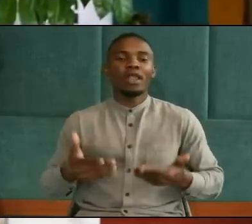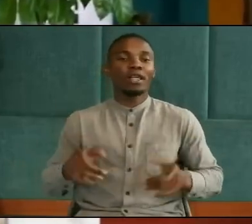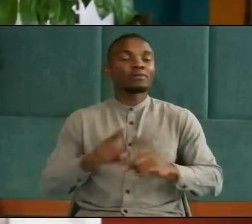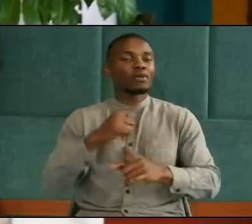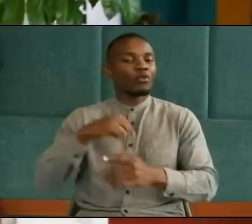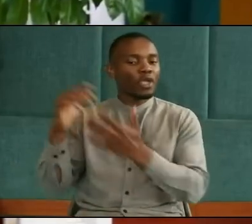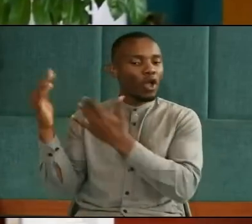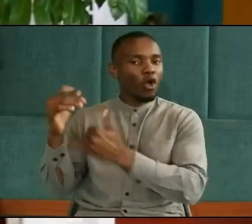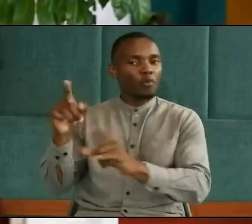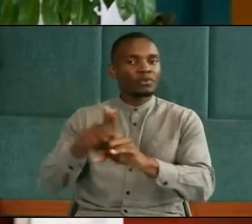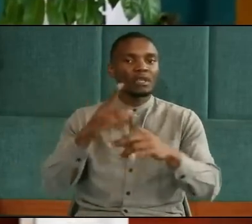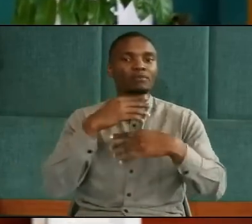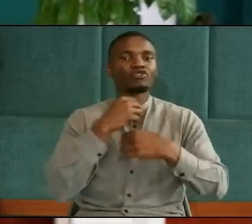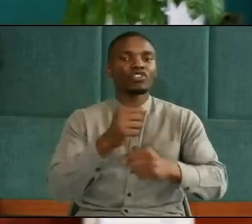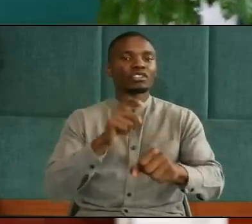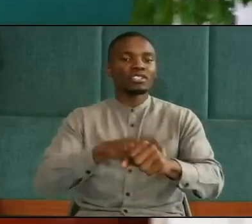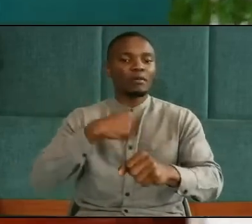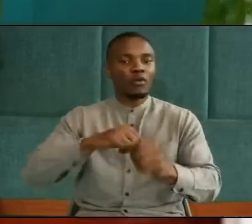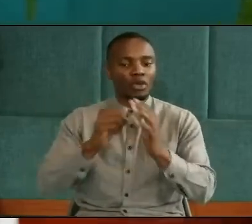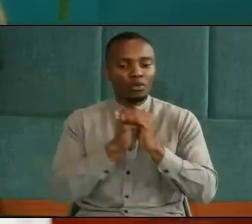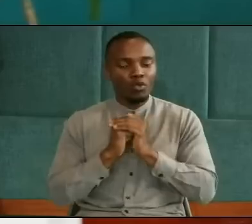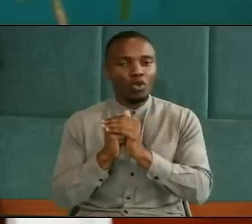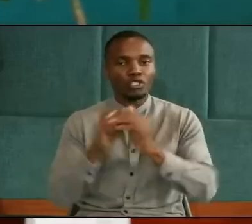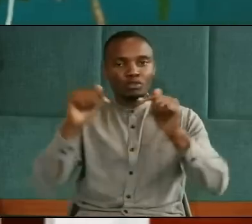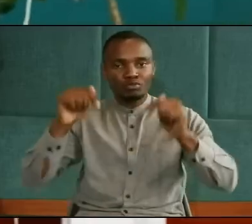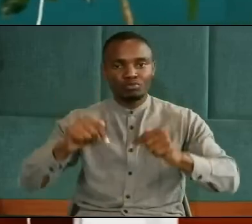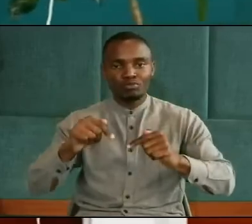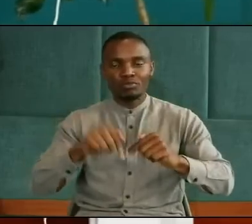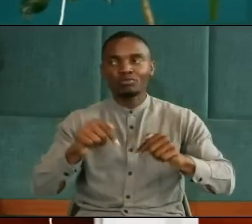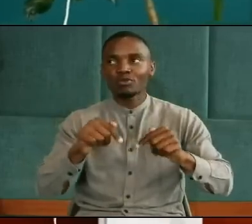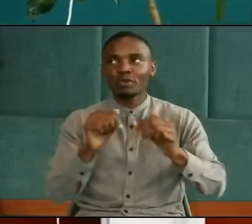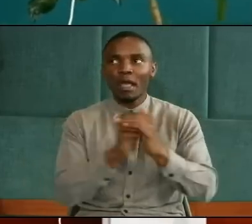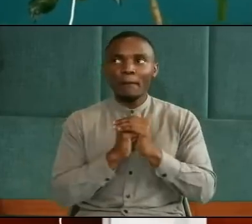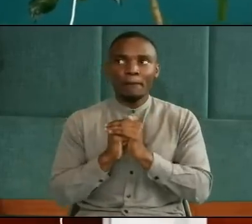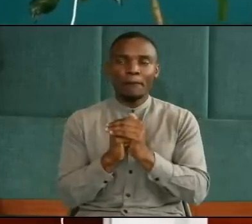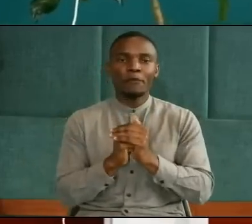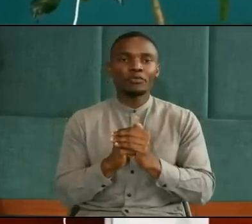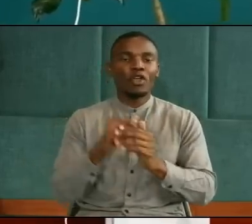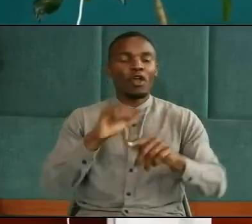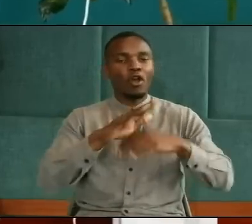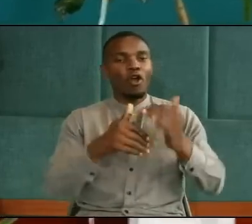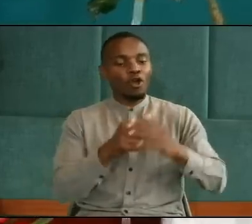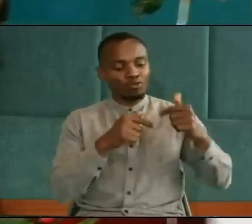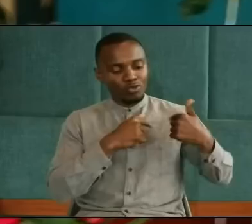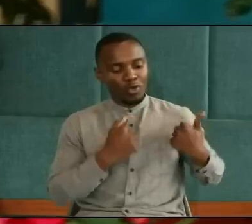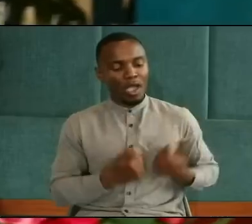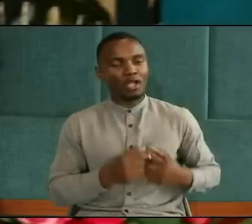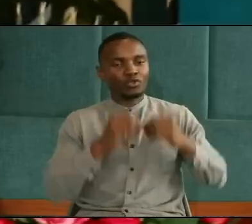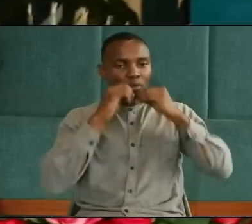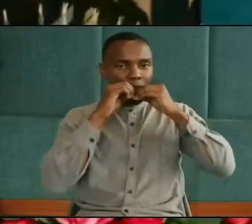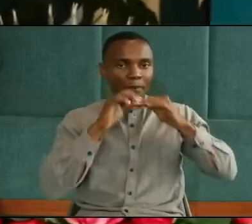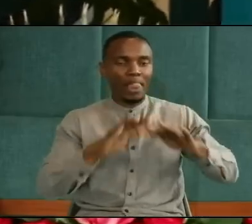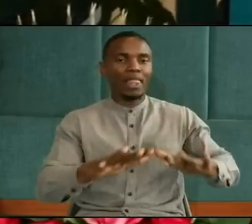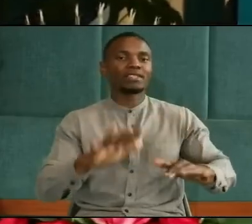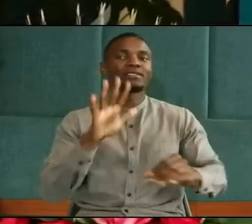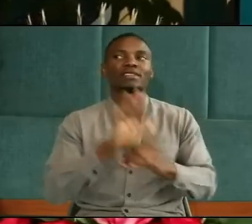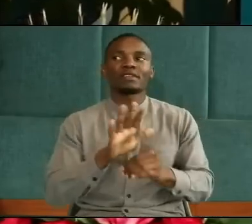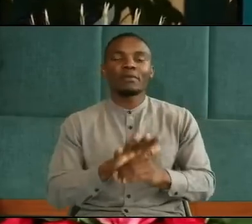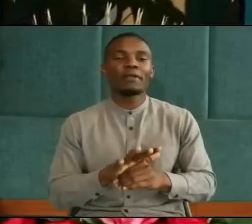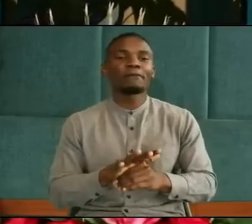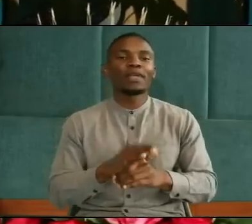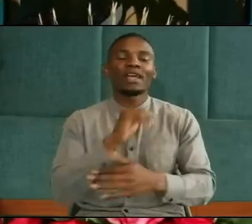that as we worship together this morning, your hearts will be tremendously blessed. Amen.